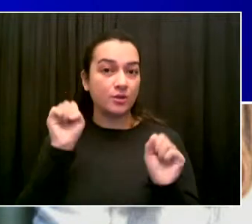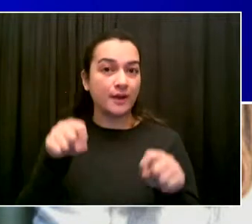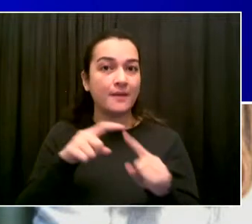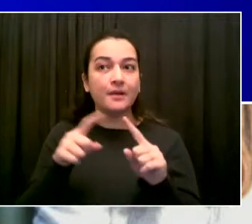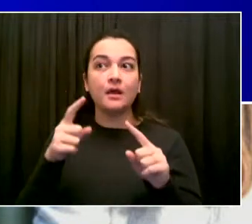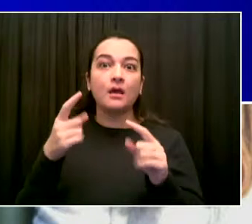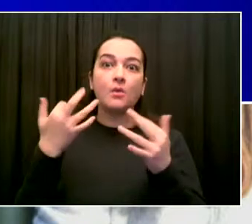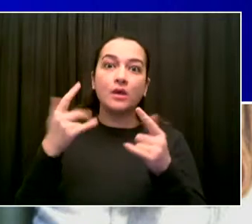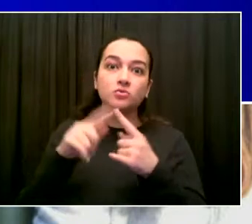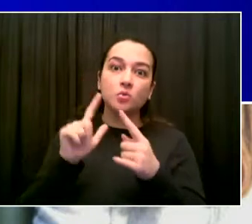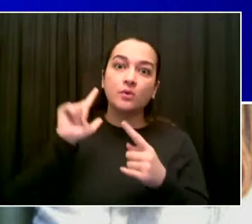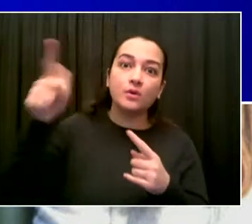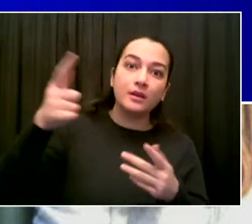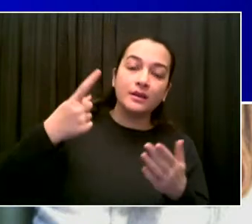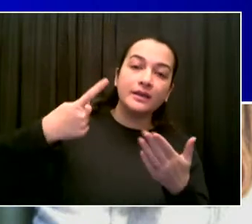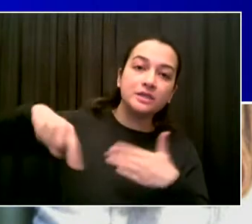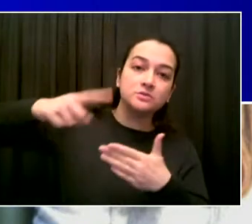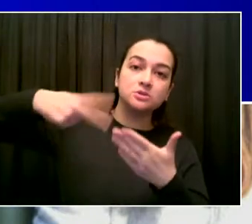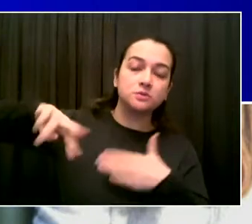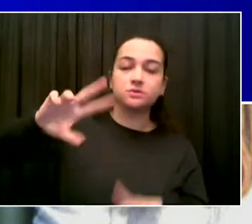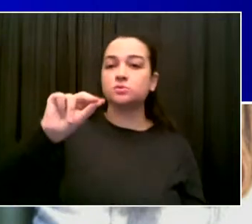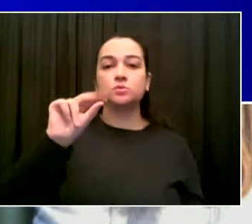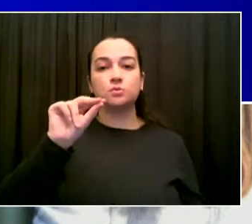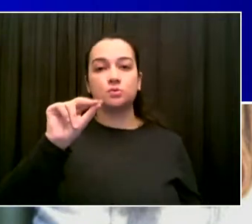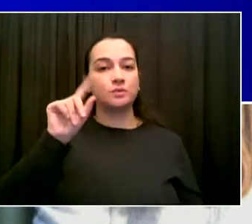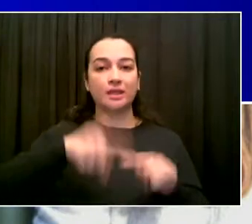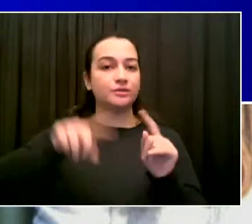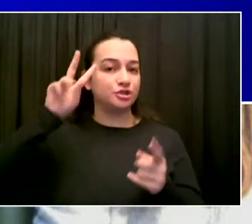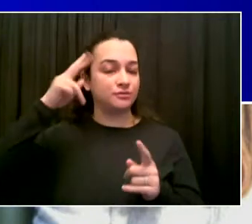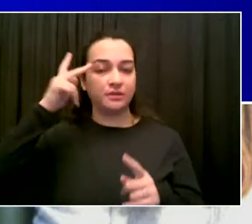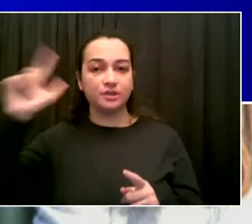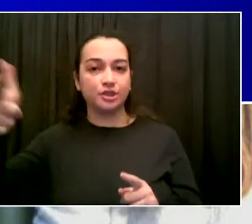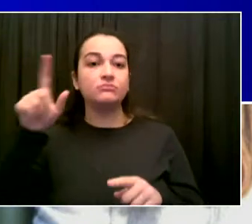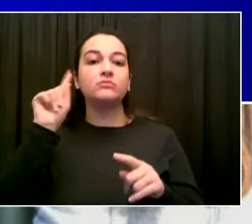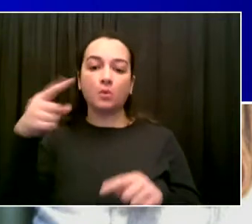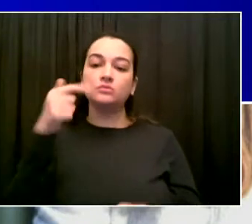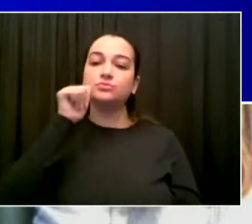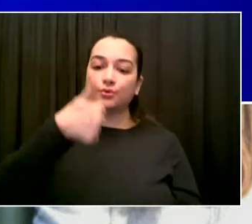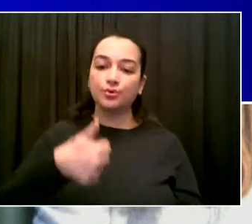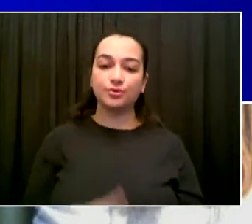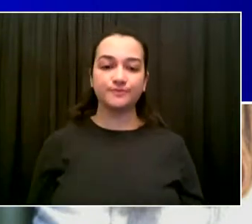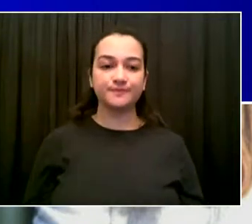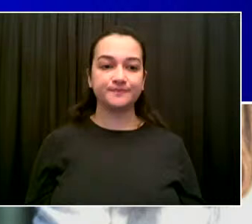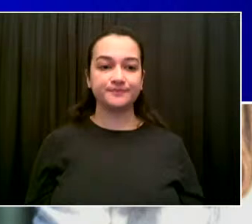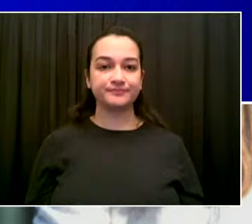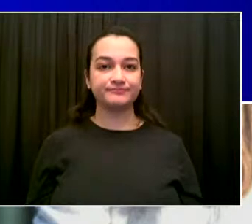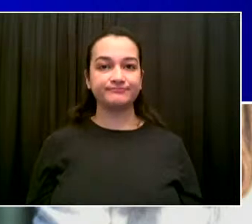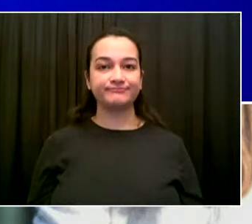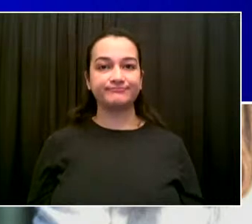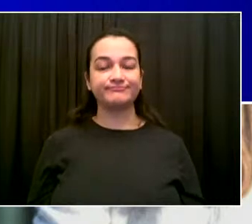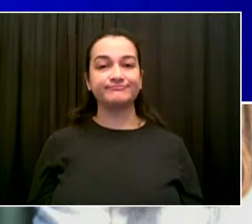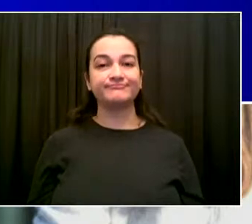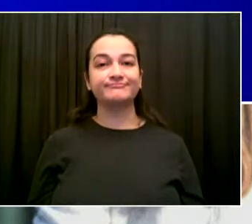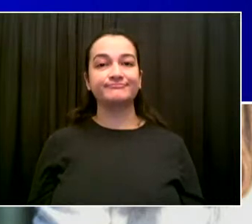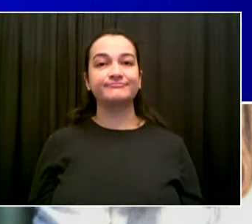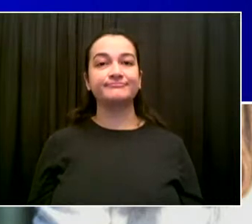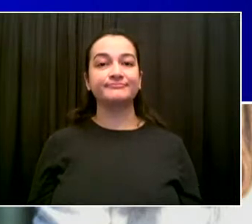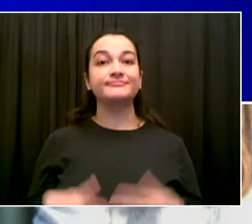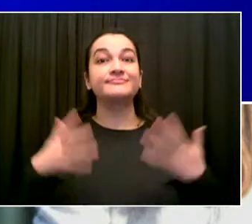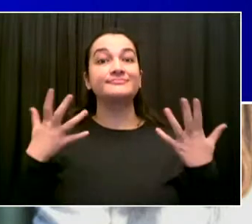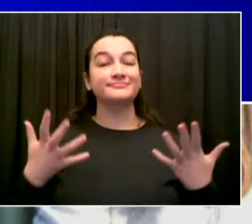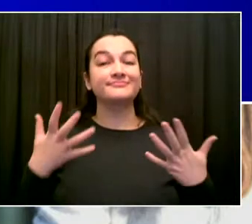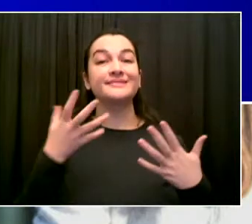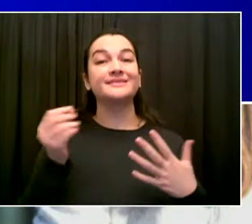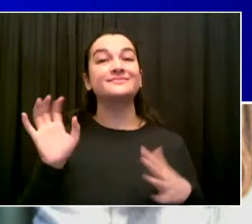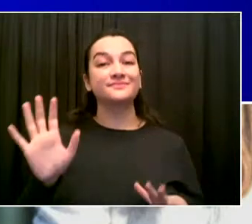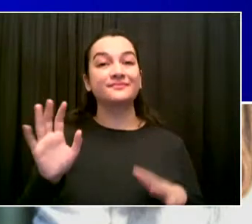belief is that we will be back full strength in September. Every child who wants to be in school will be able to be